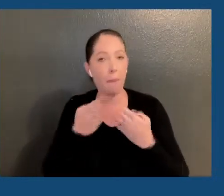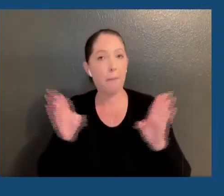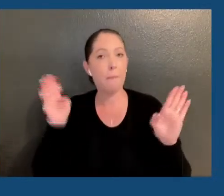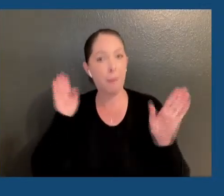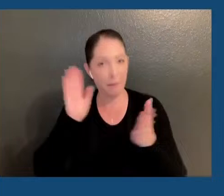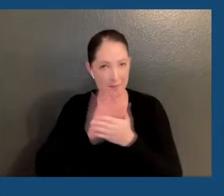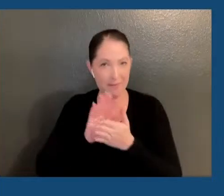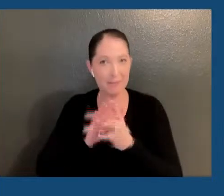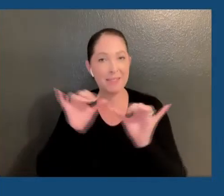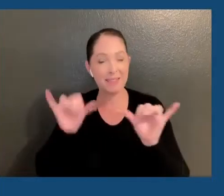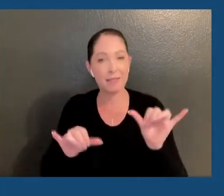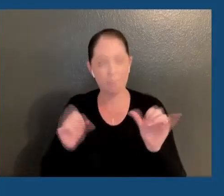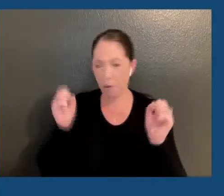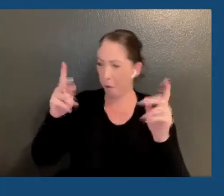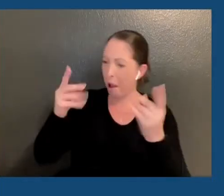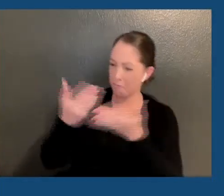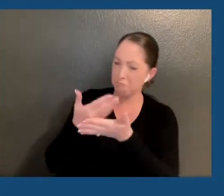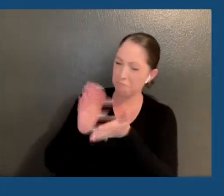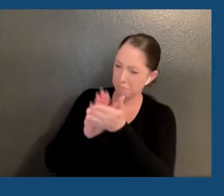That's right.